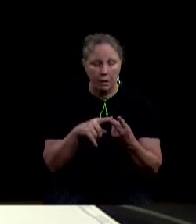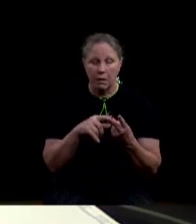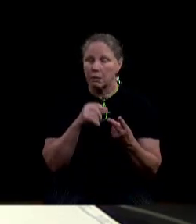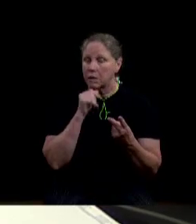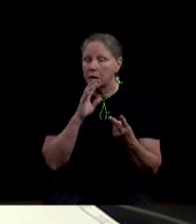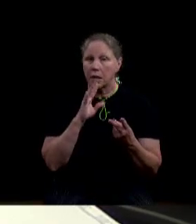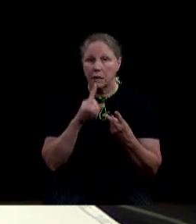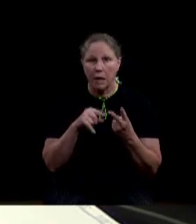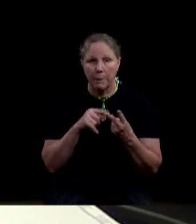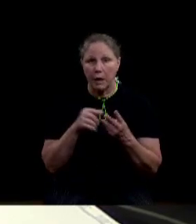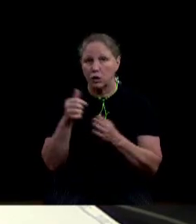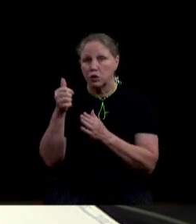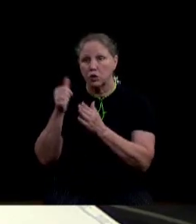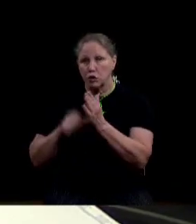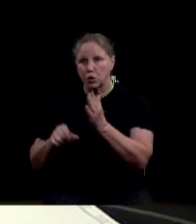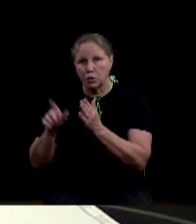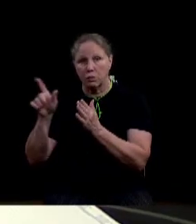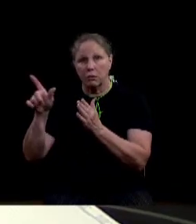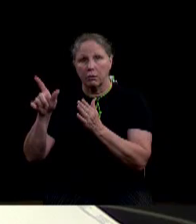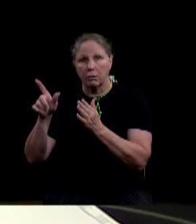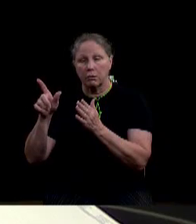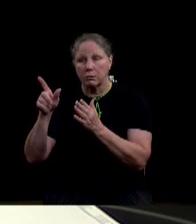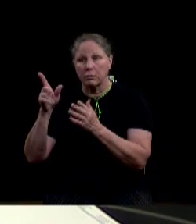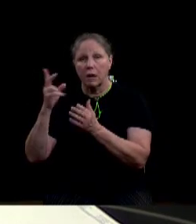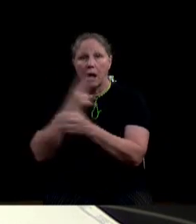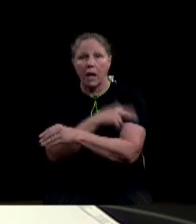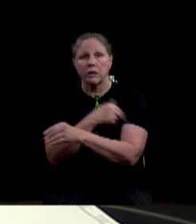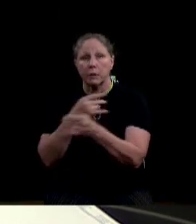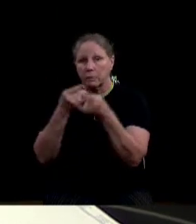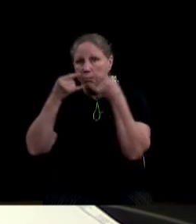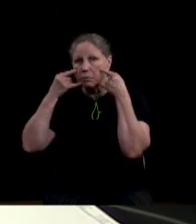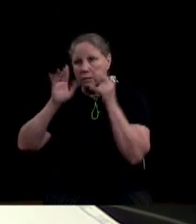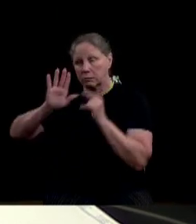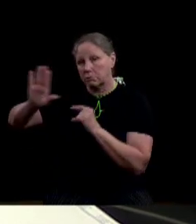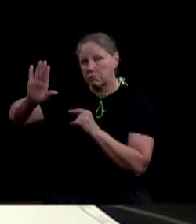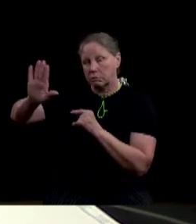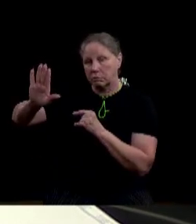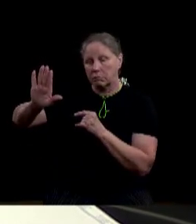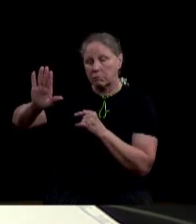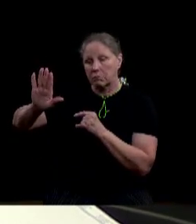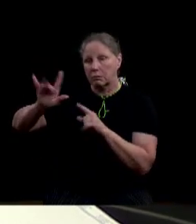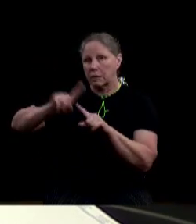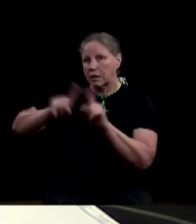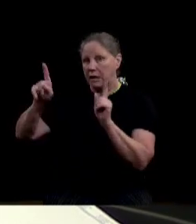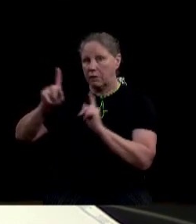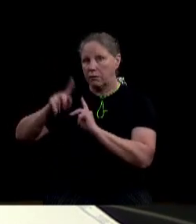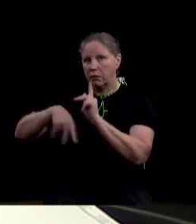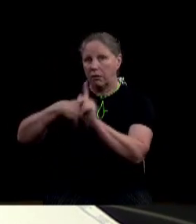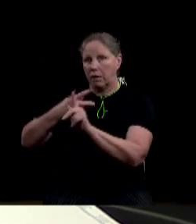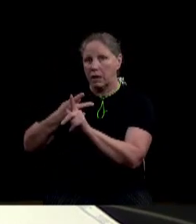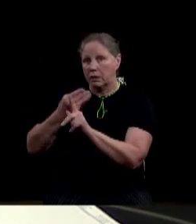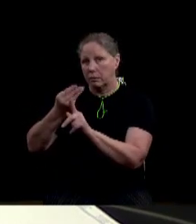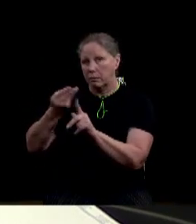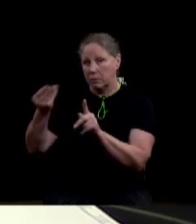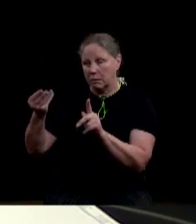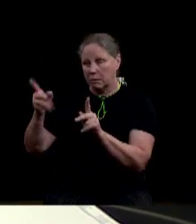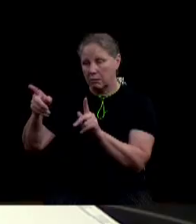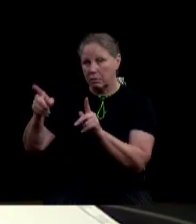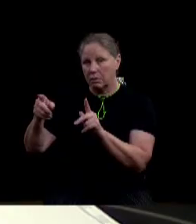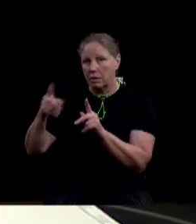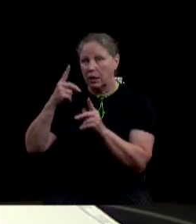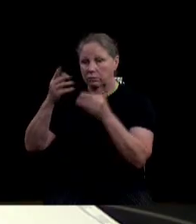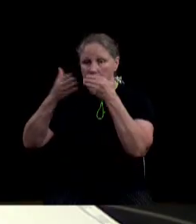are a different makeup and quality, 2 to 4 layers of polypropylene fabric, as opposed